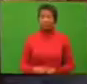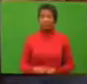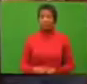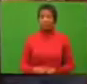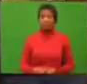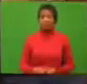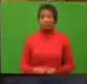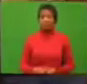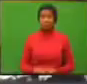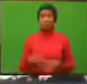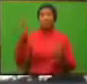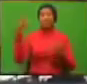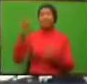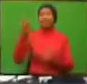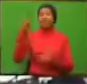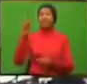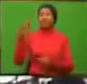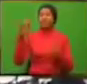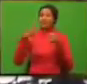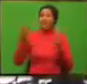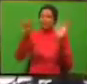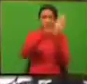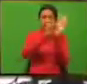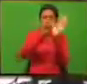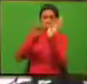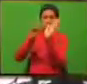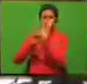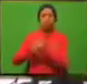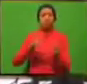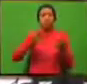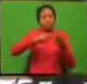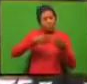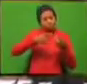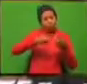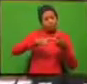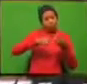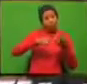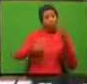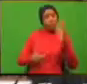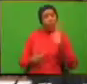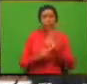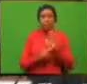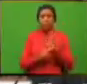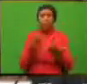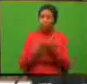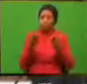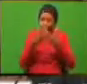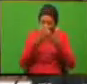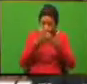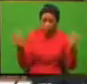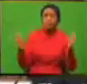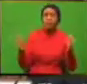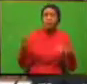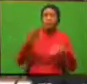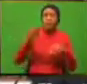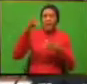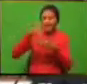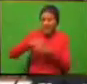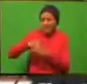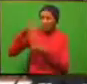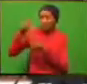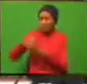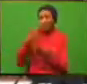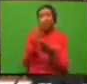The Government of National Unity has identified the apex priorities to unleash rapid and inclusive